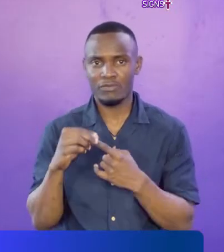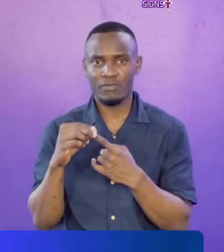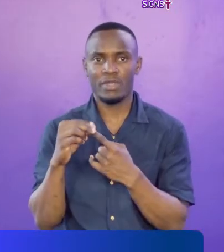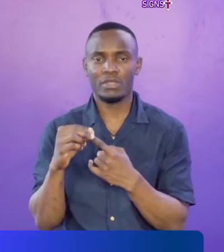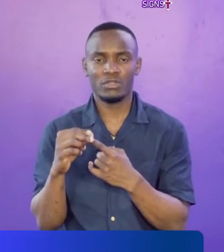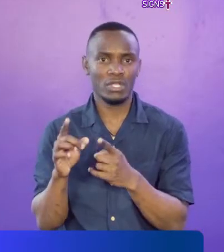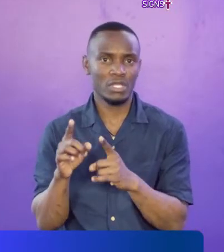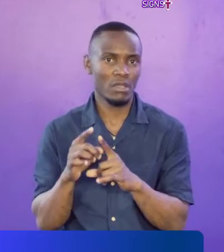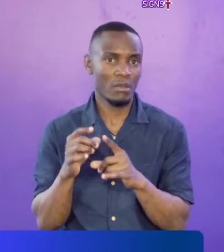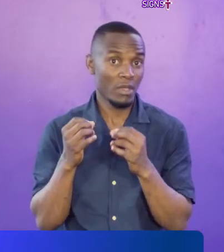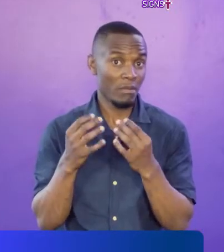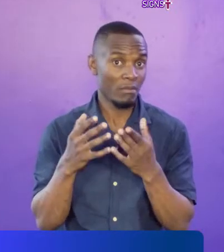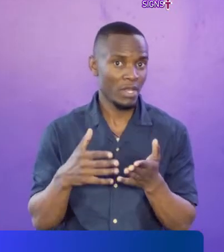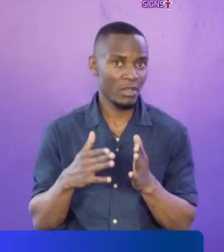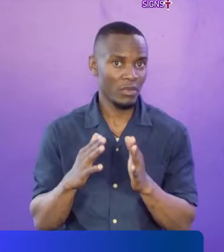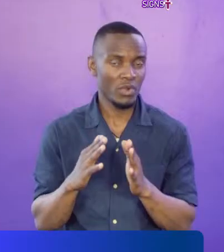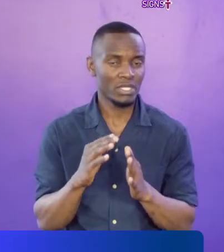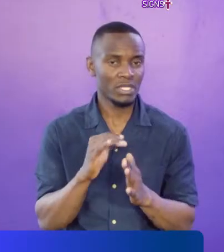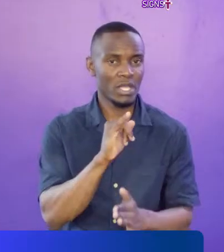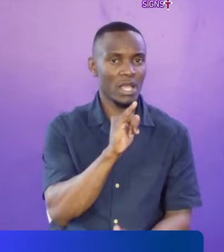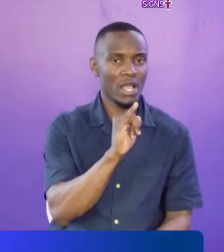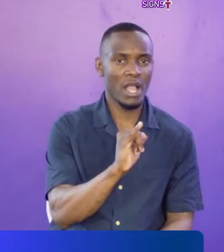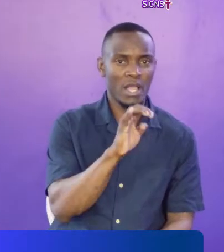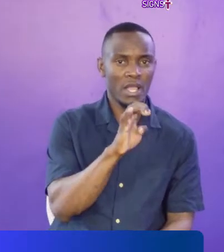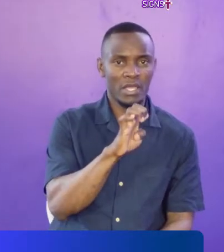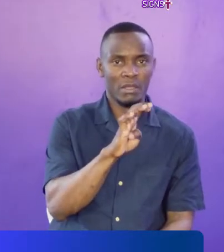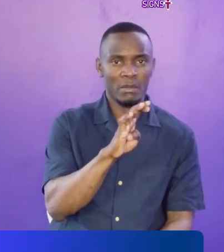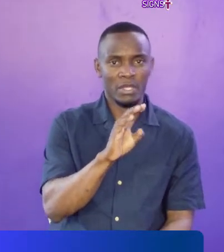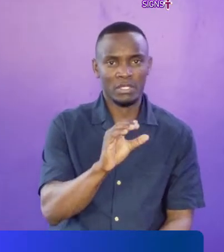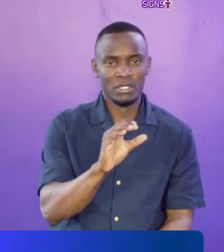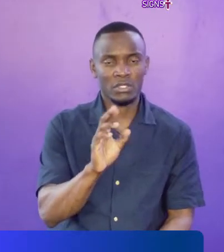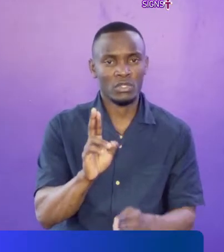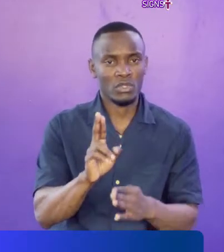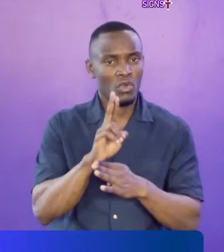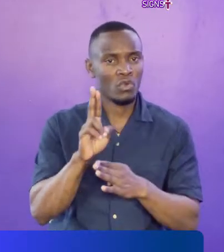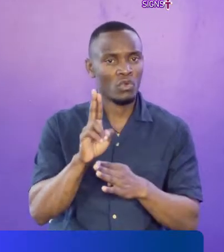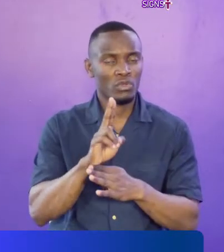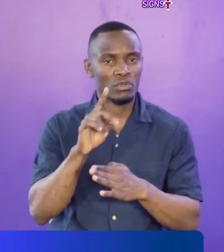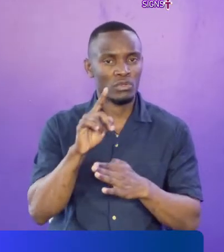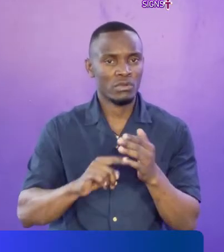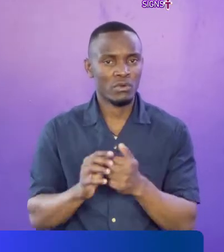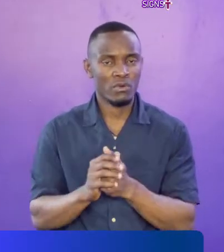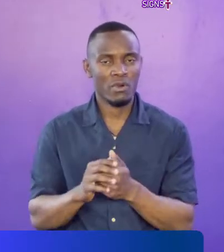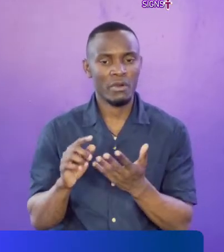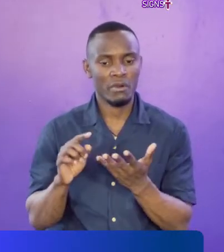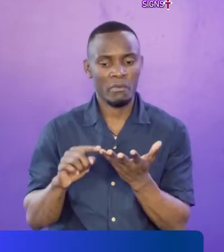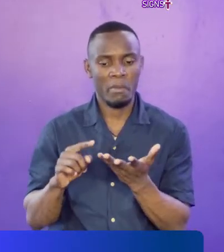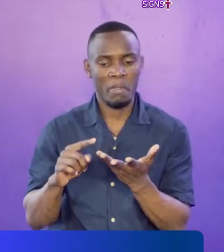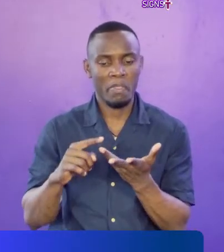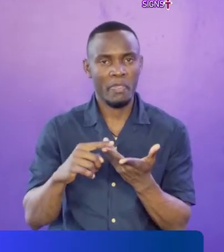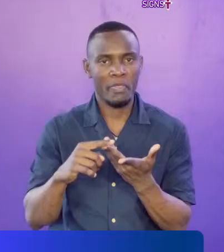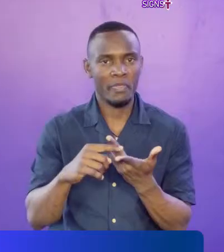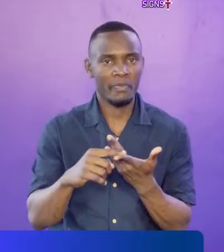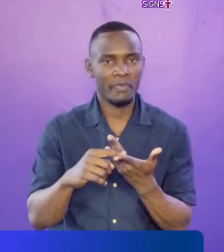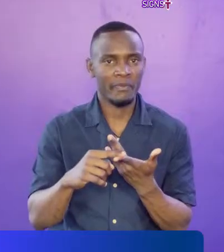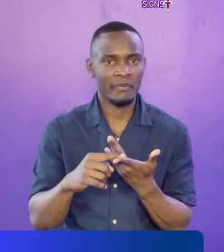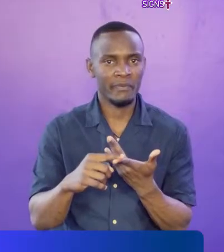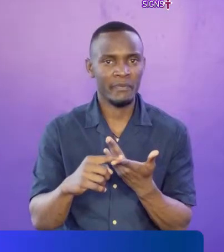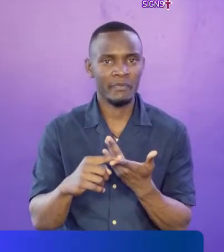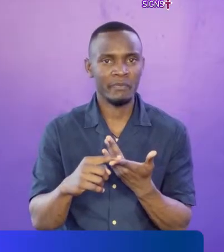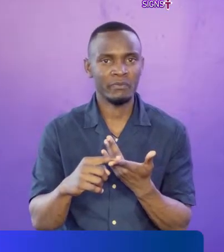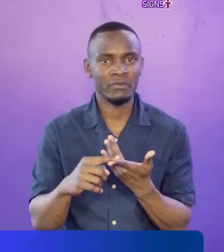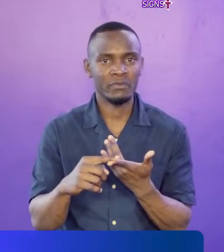many ways, the IBC has always been using the thumbs, the earlobes, and